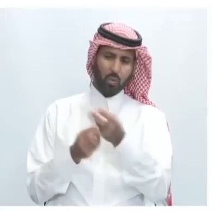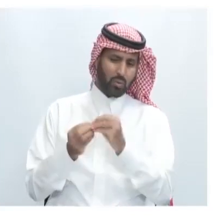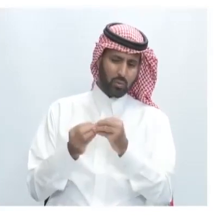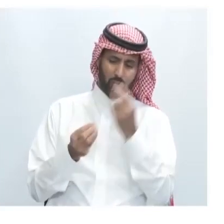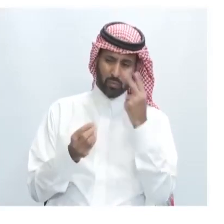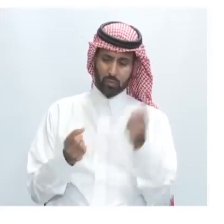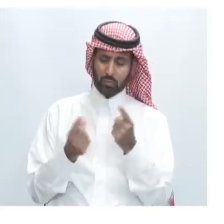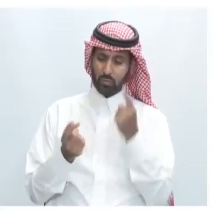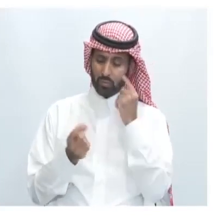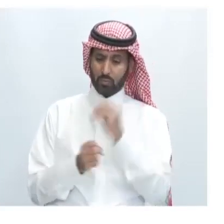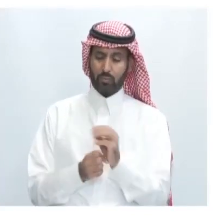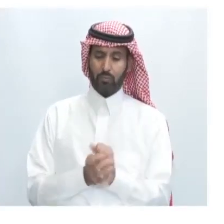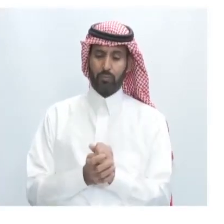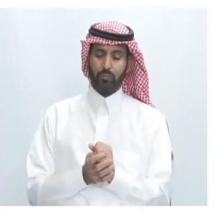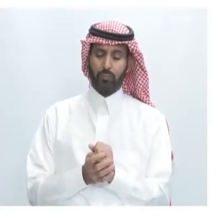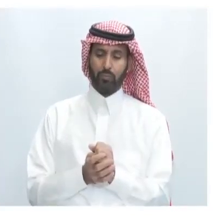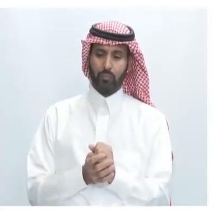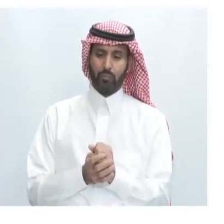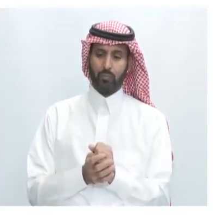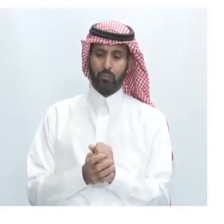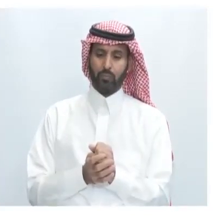and your culture tell you about the color.